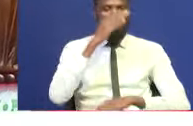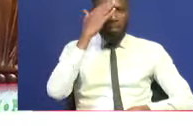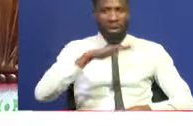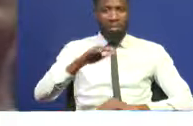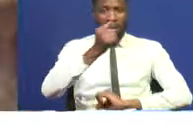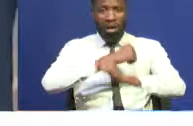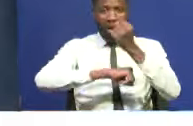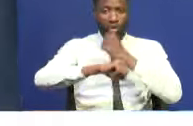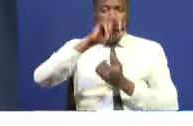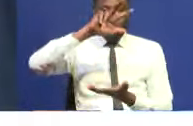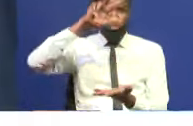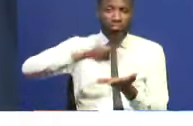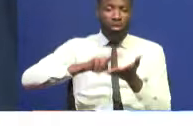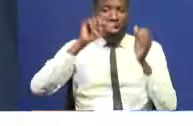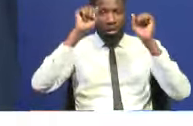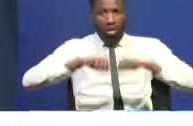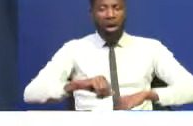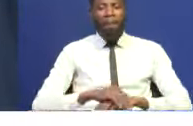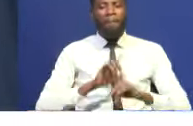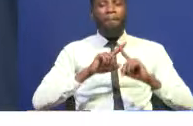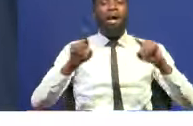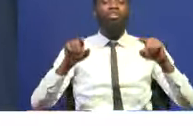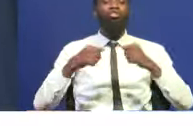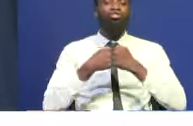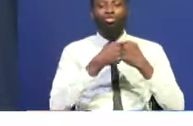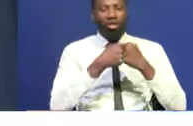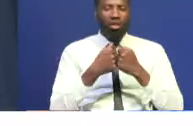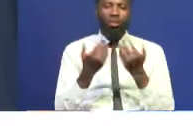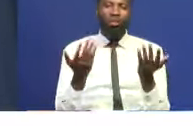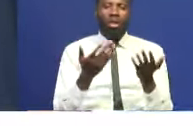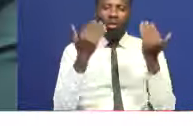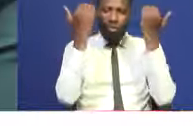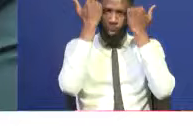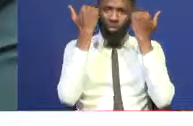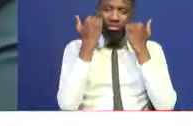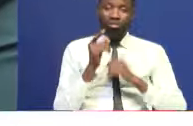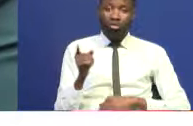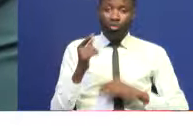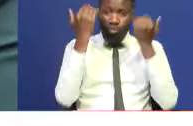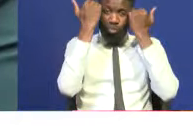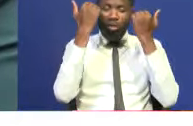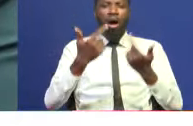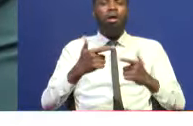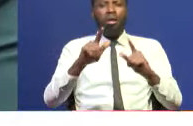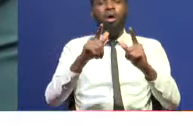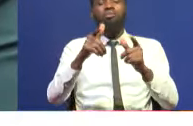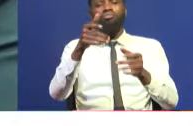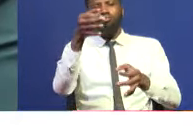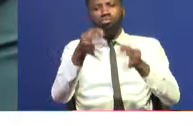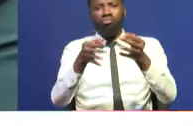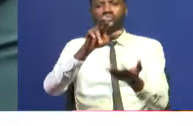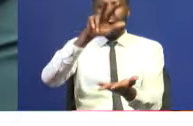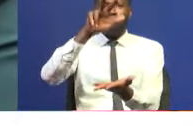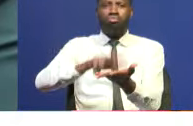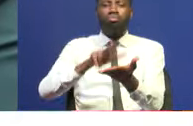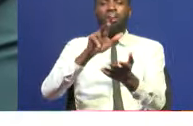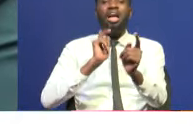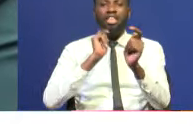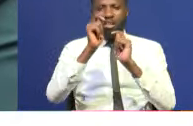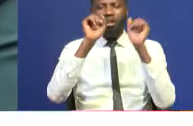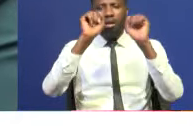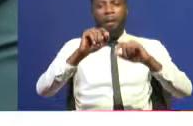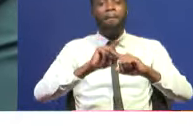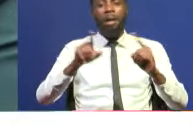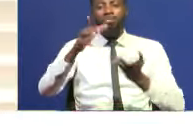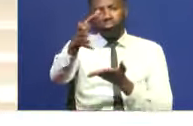courts, having given a nod for vetting but stopped the swearing-in ceremony, pending a court process challenging their